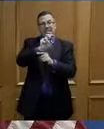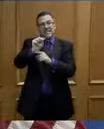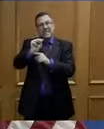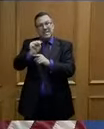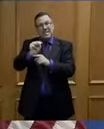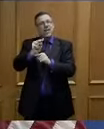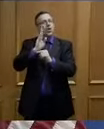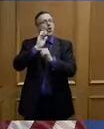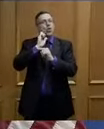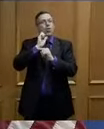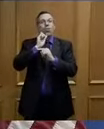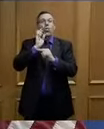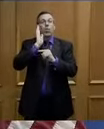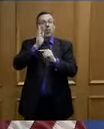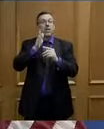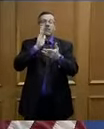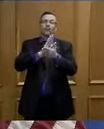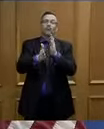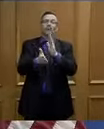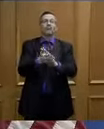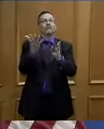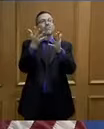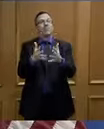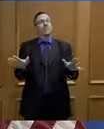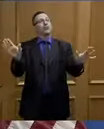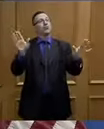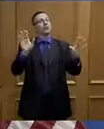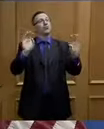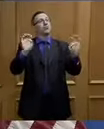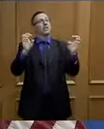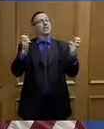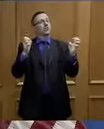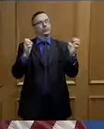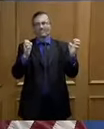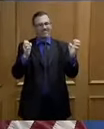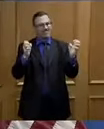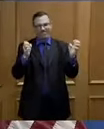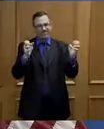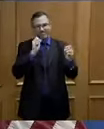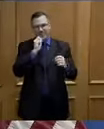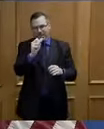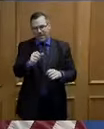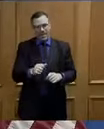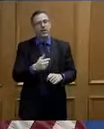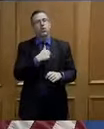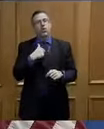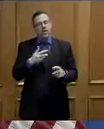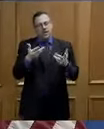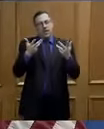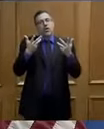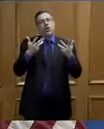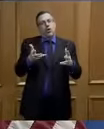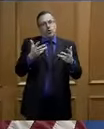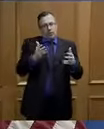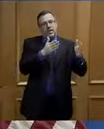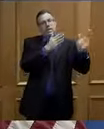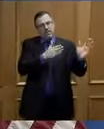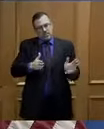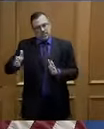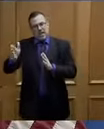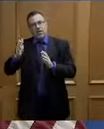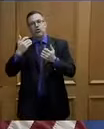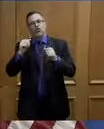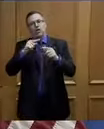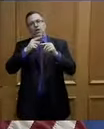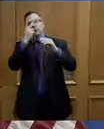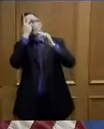Easter. And we're planning for a long runway in both the economic impacts and the medical